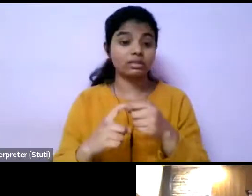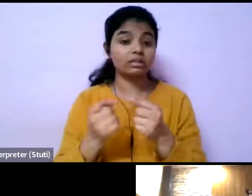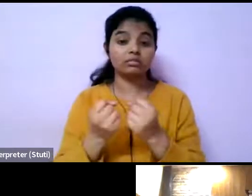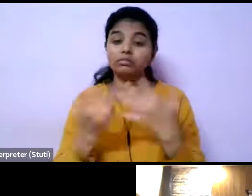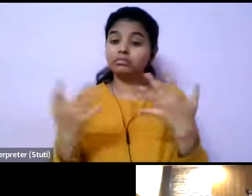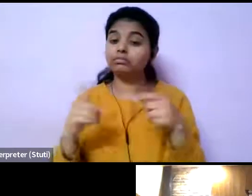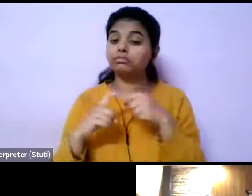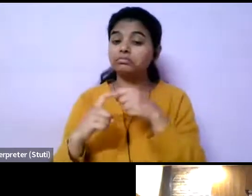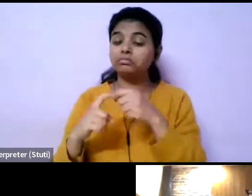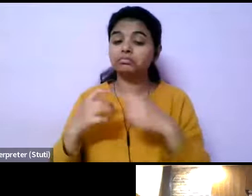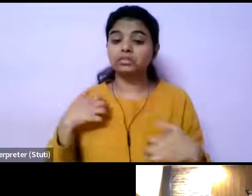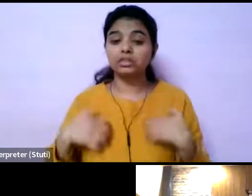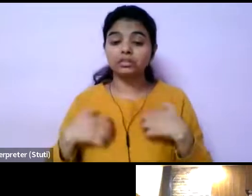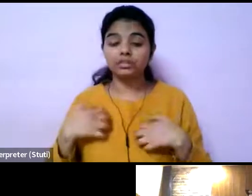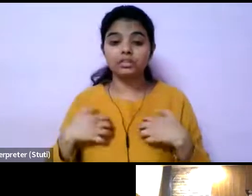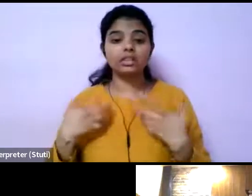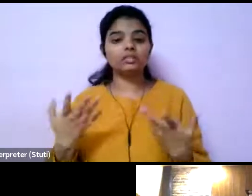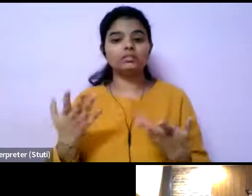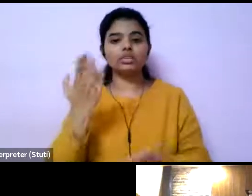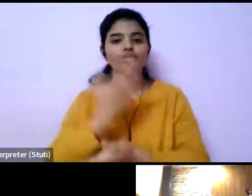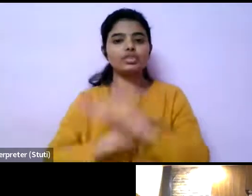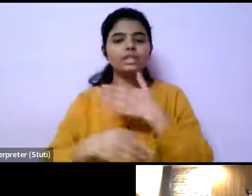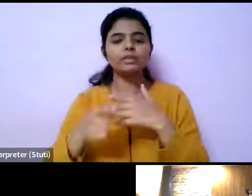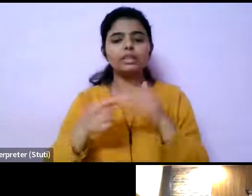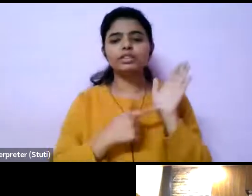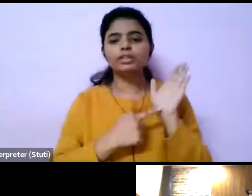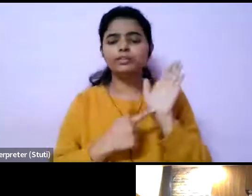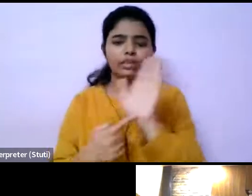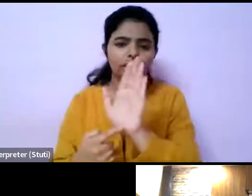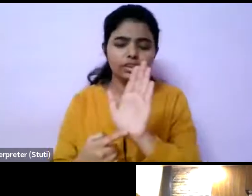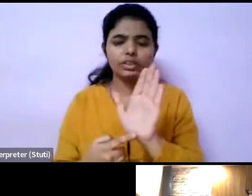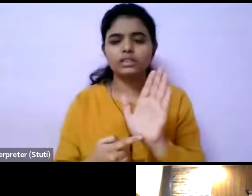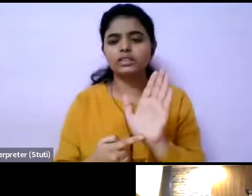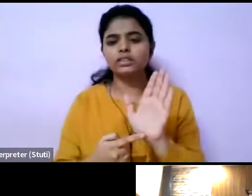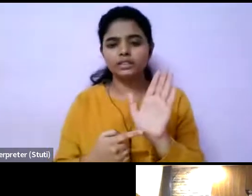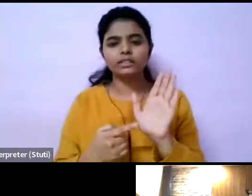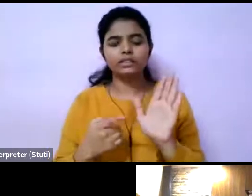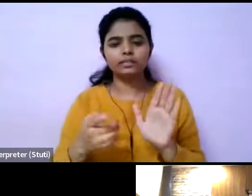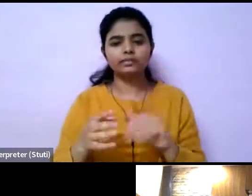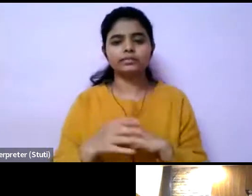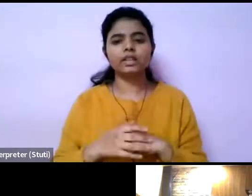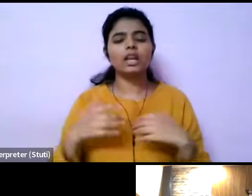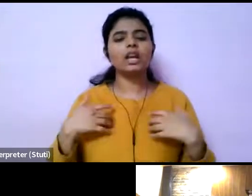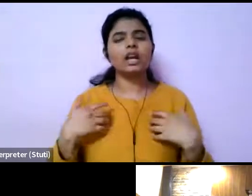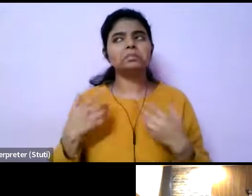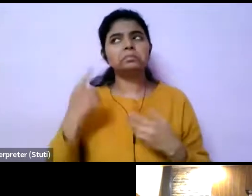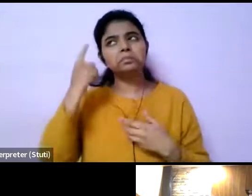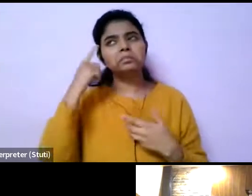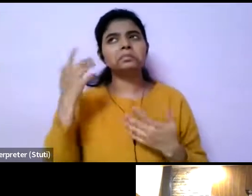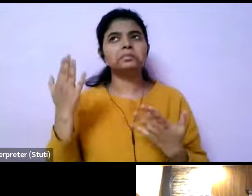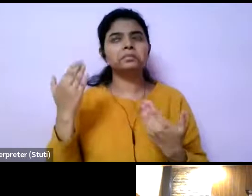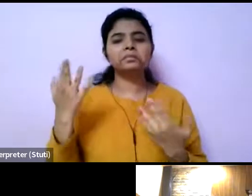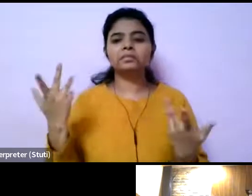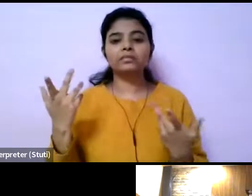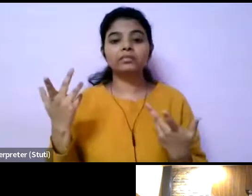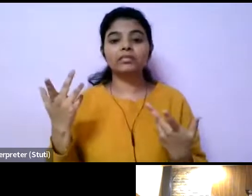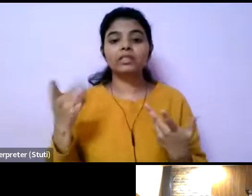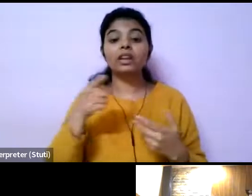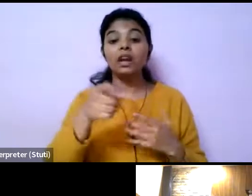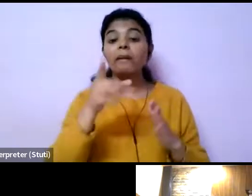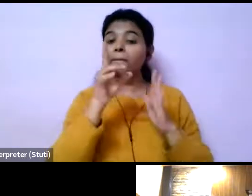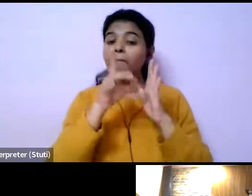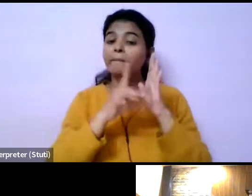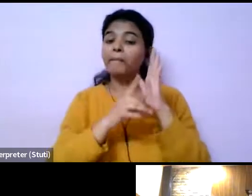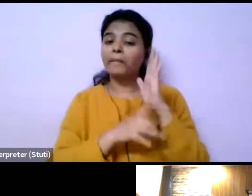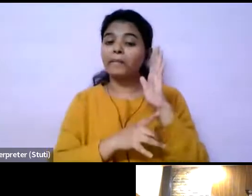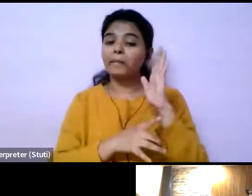about disability representation in productions, okay, I was expecting a bit more from you